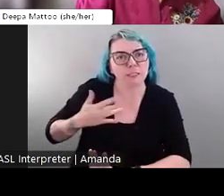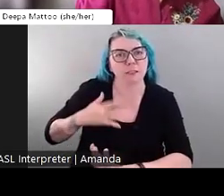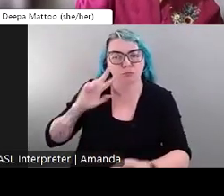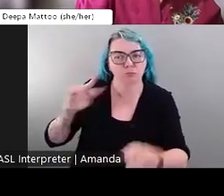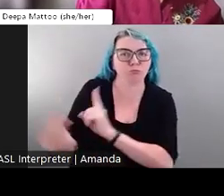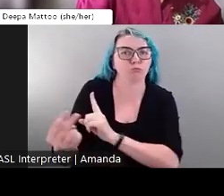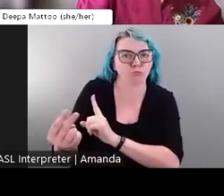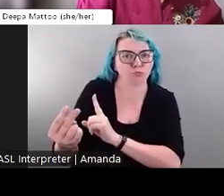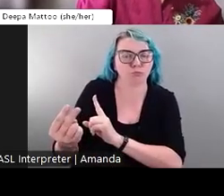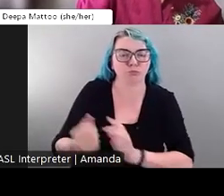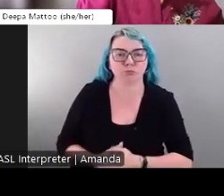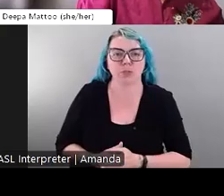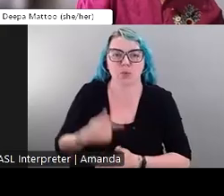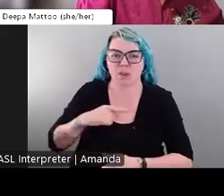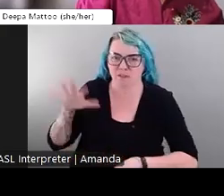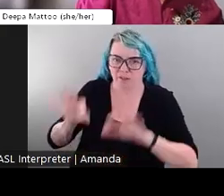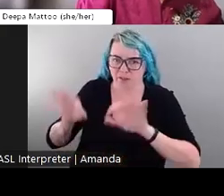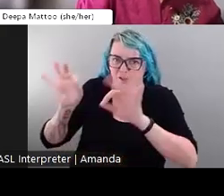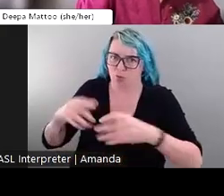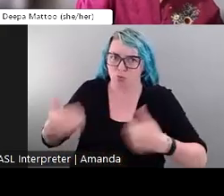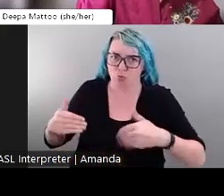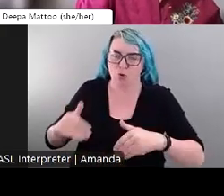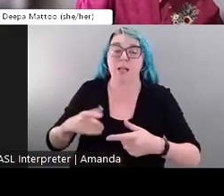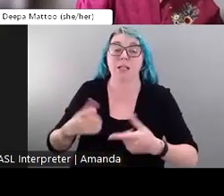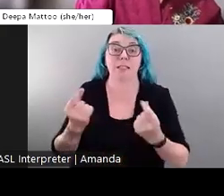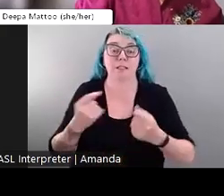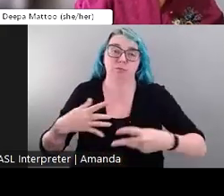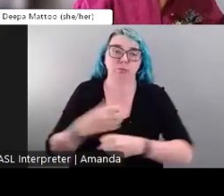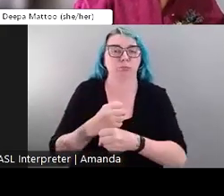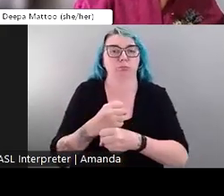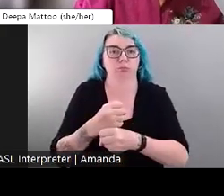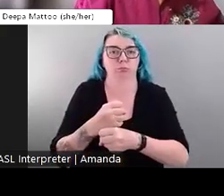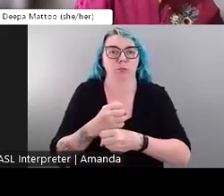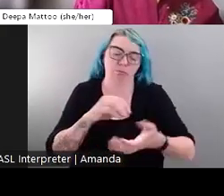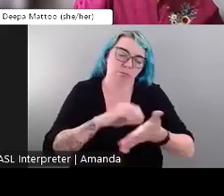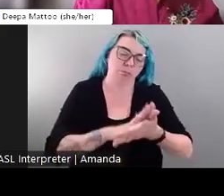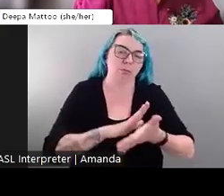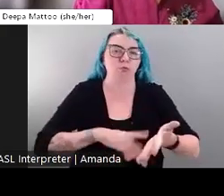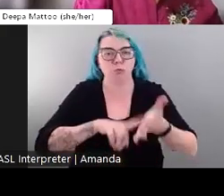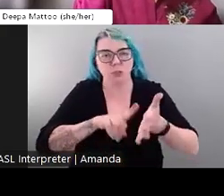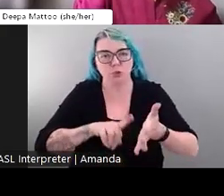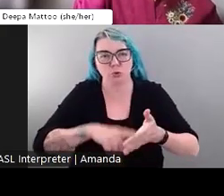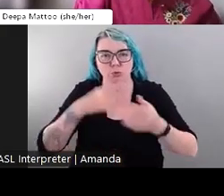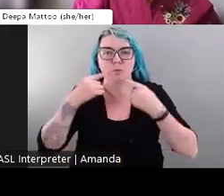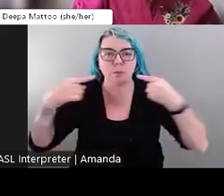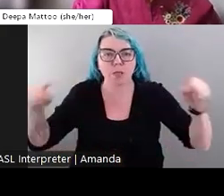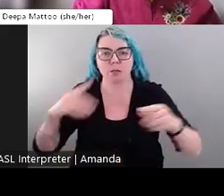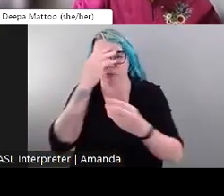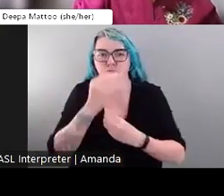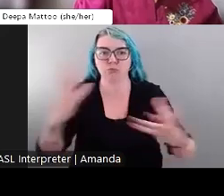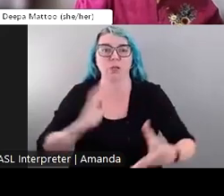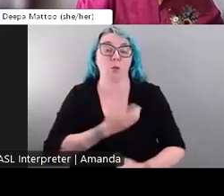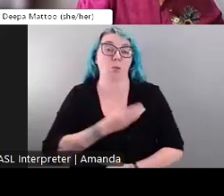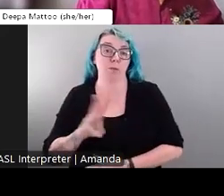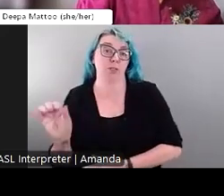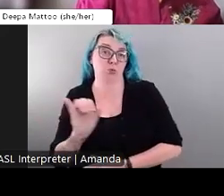this in our research bulletins, and there's a lot of materials available on our website, on the main Schlifer